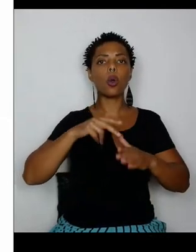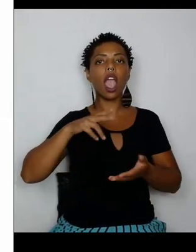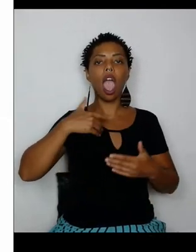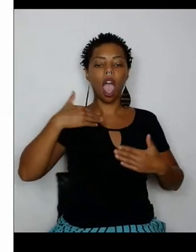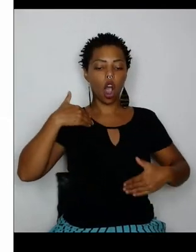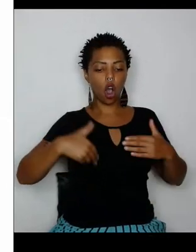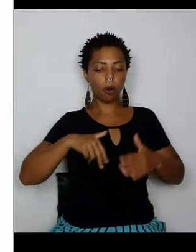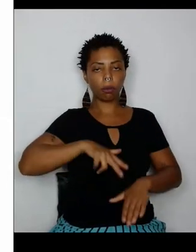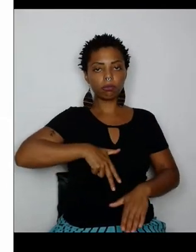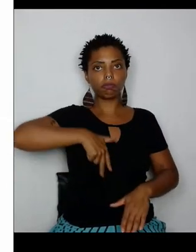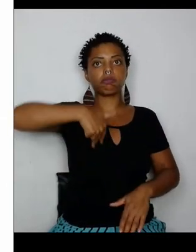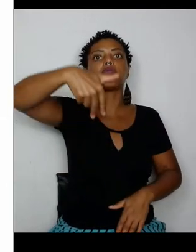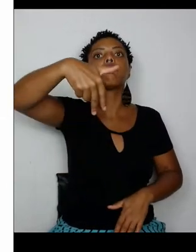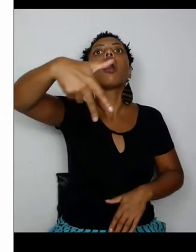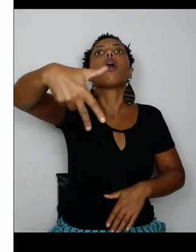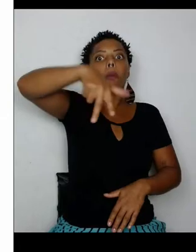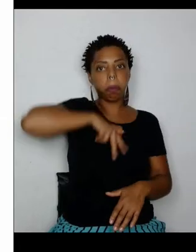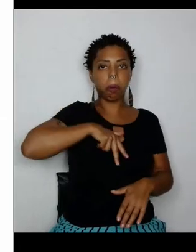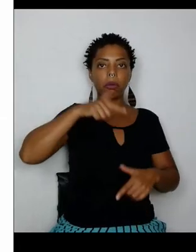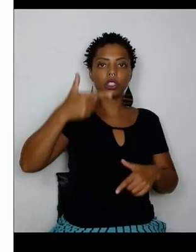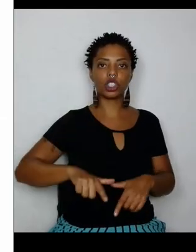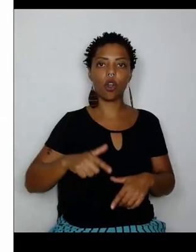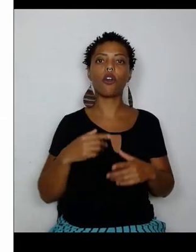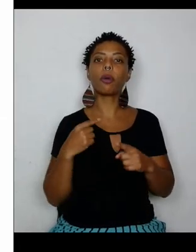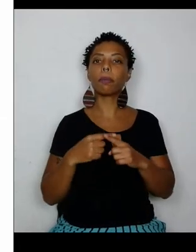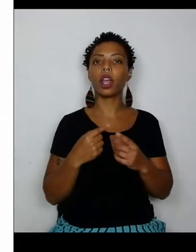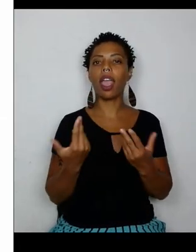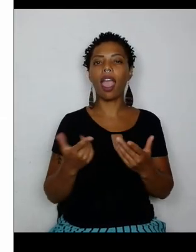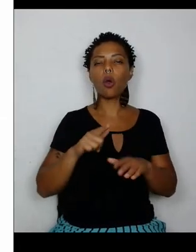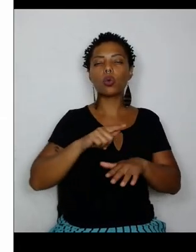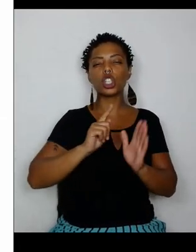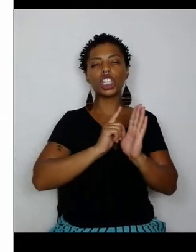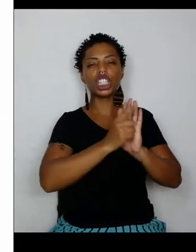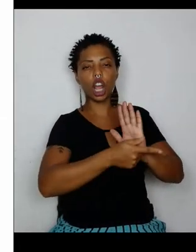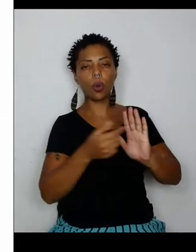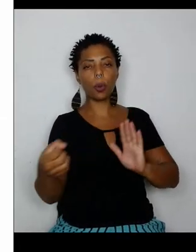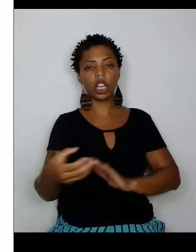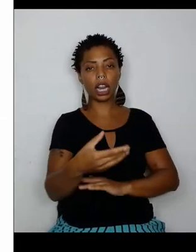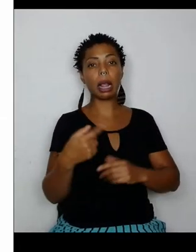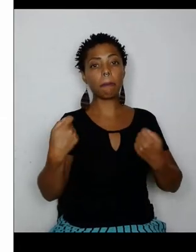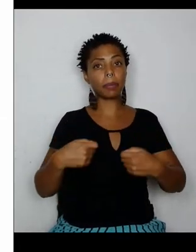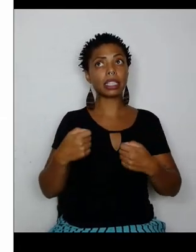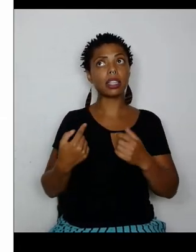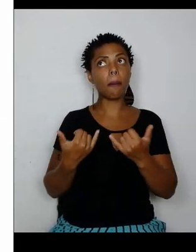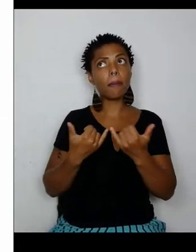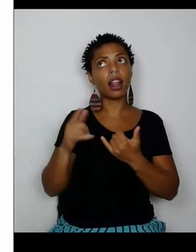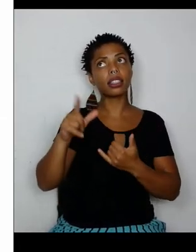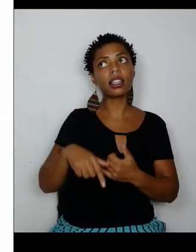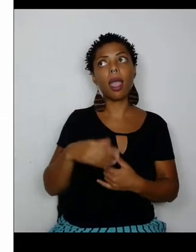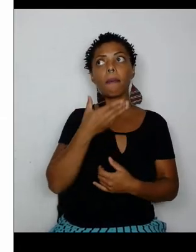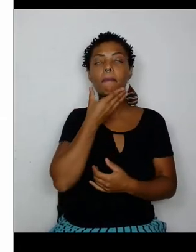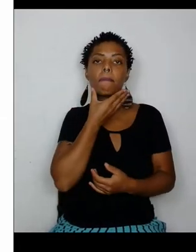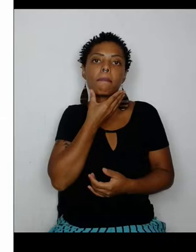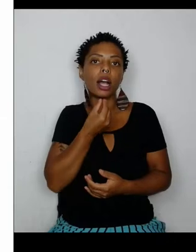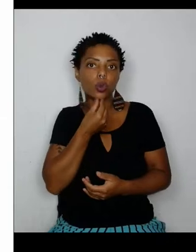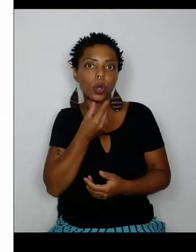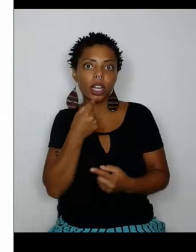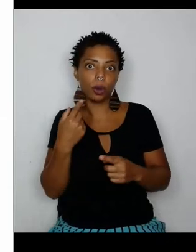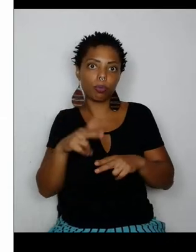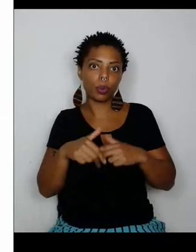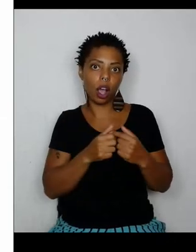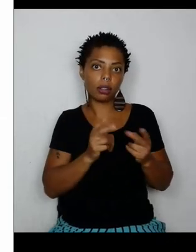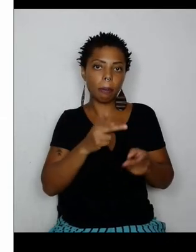male to be placed within the patchy lineage as originally but this gendered and otherwise vulnerable body had to